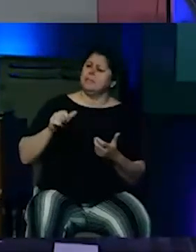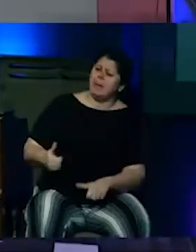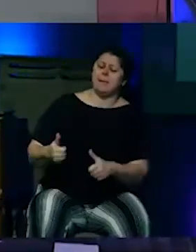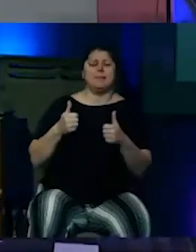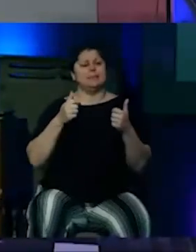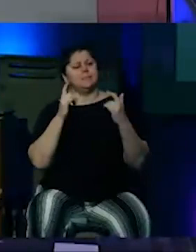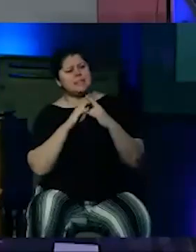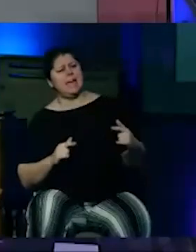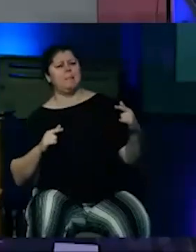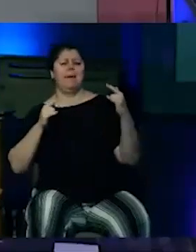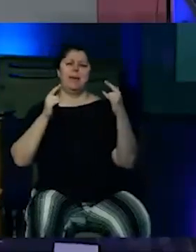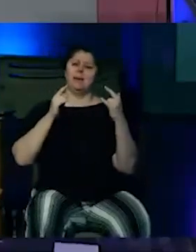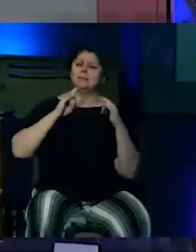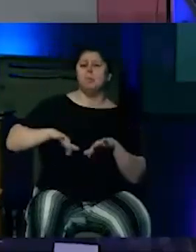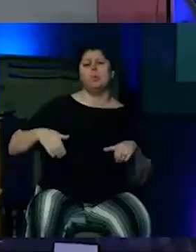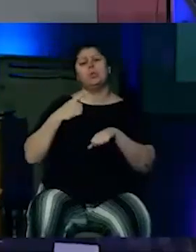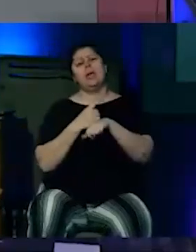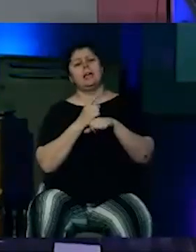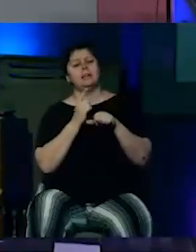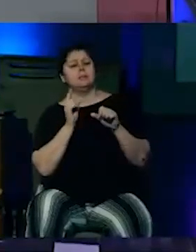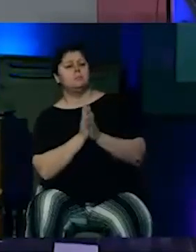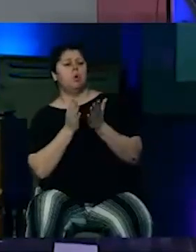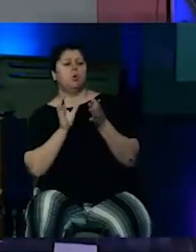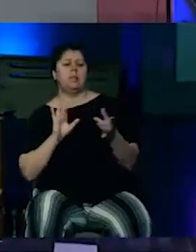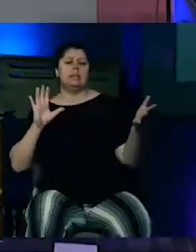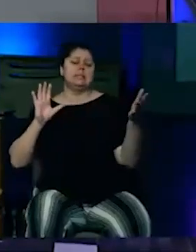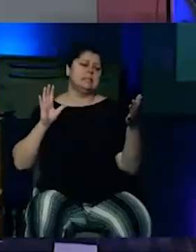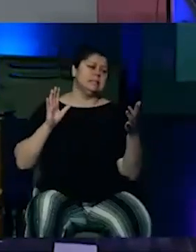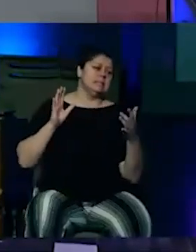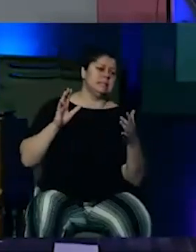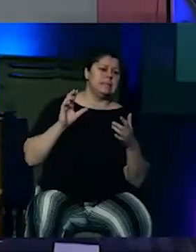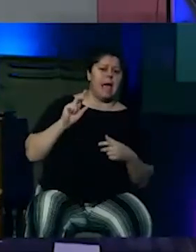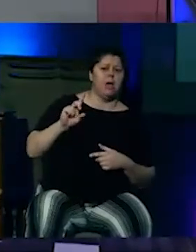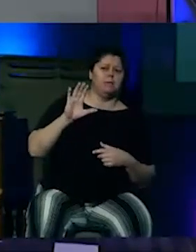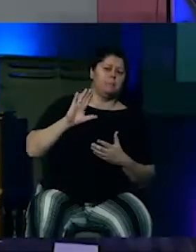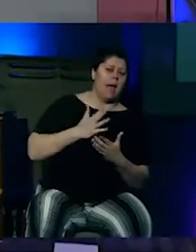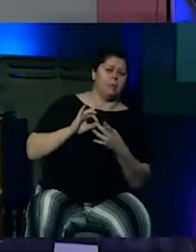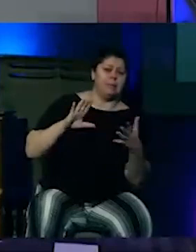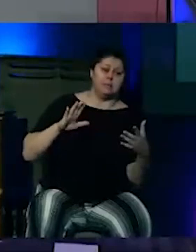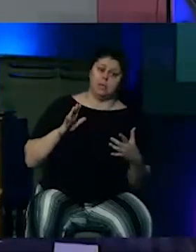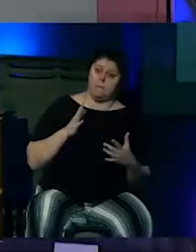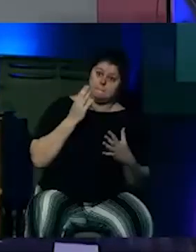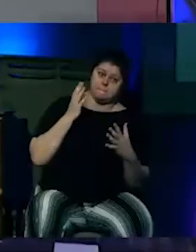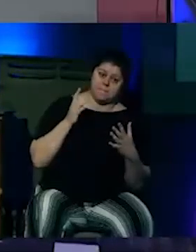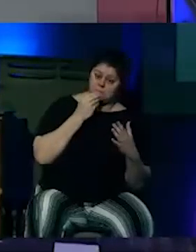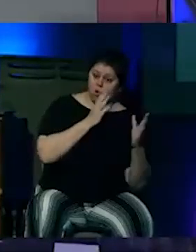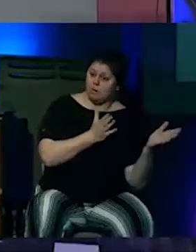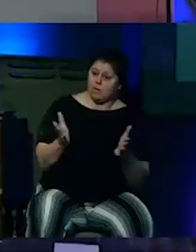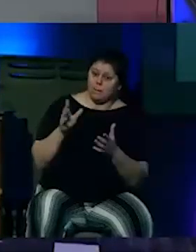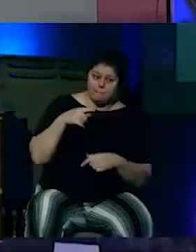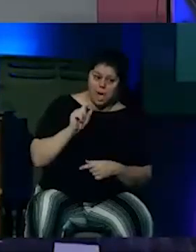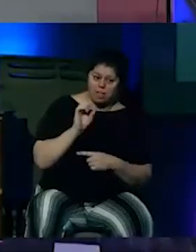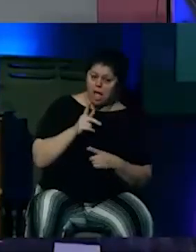camping trips, pool days, book or album releases, and I love a potluck. There are entire lives left